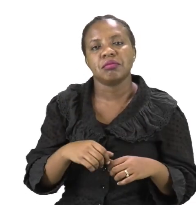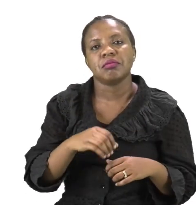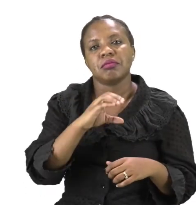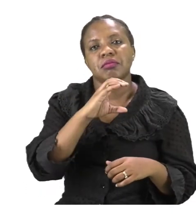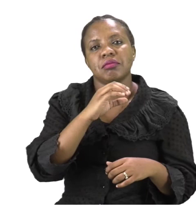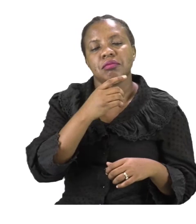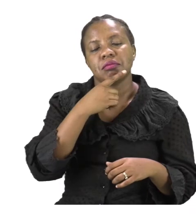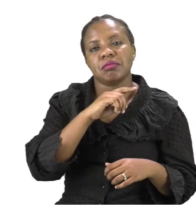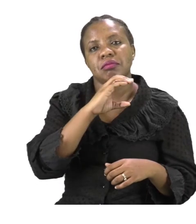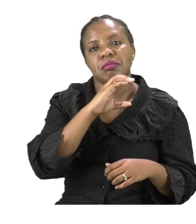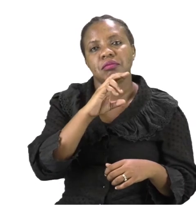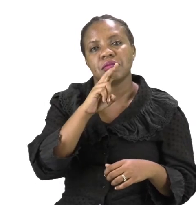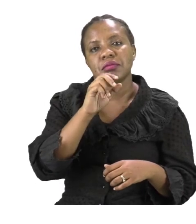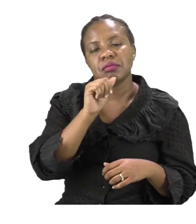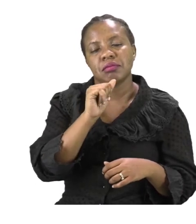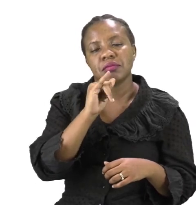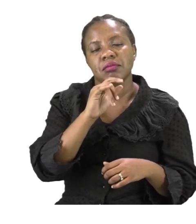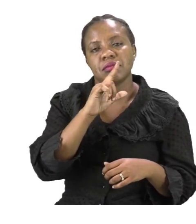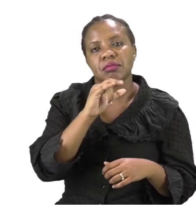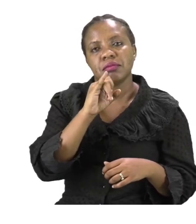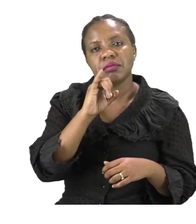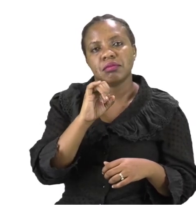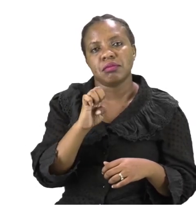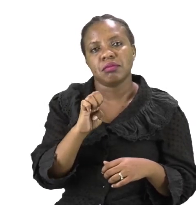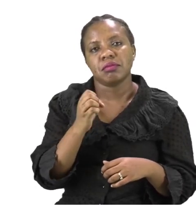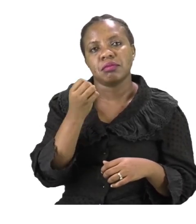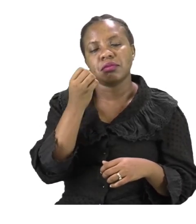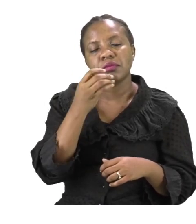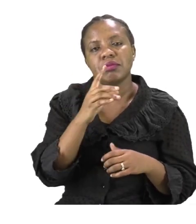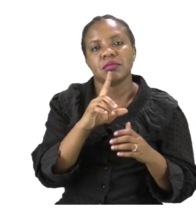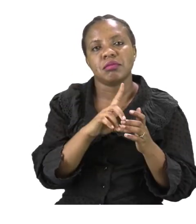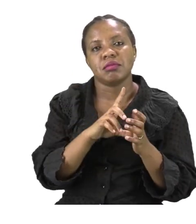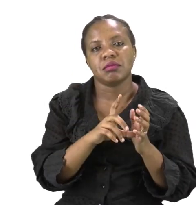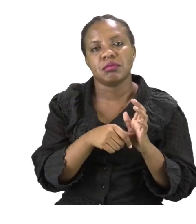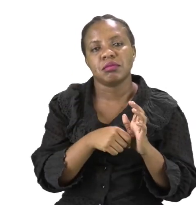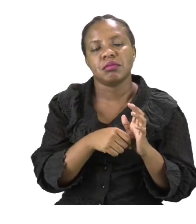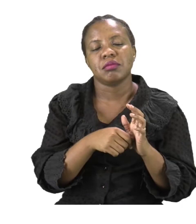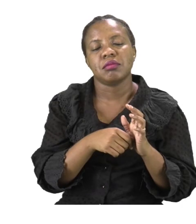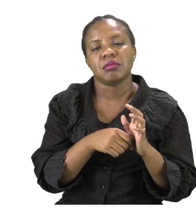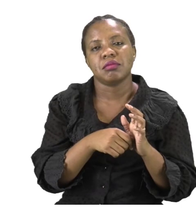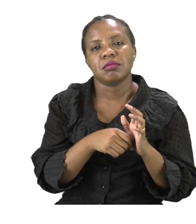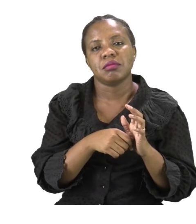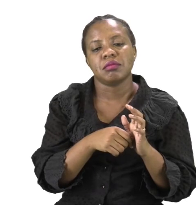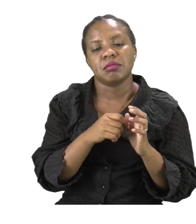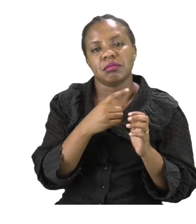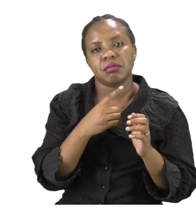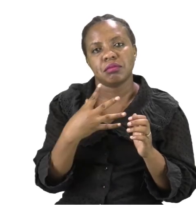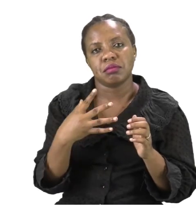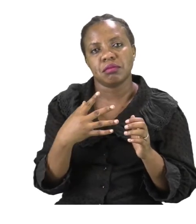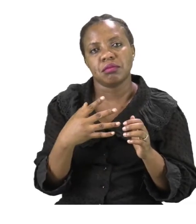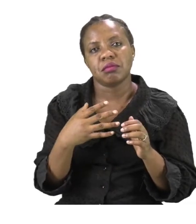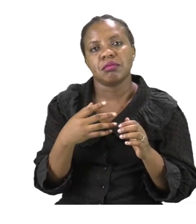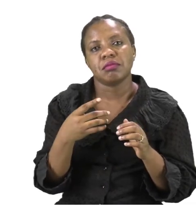Now they have 28 minutes of recess. How many minutes did